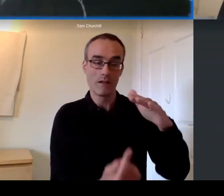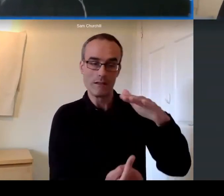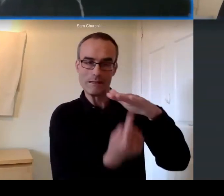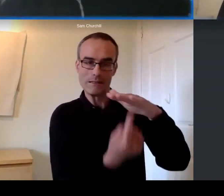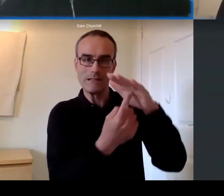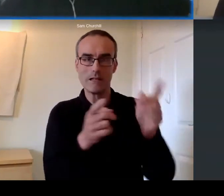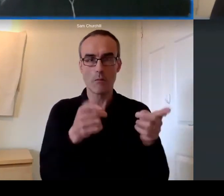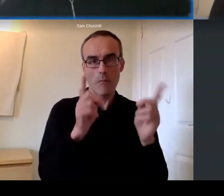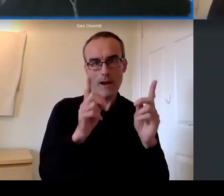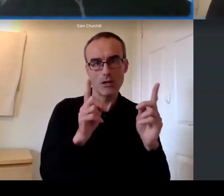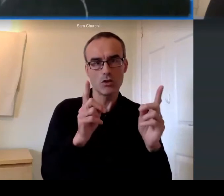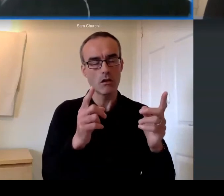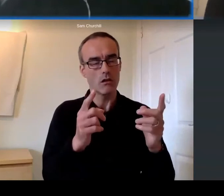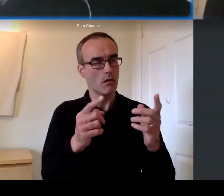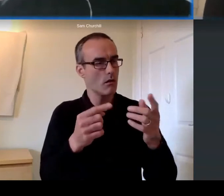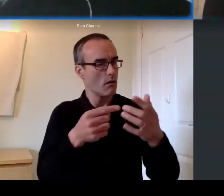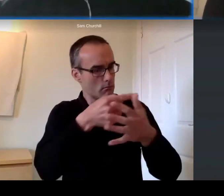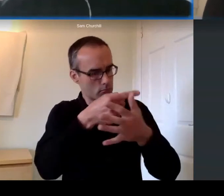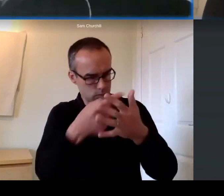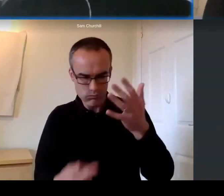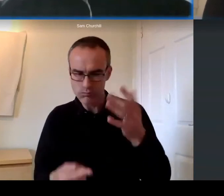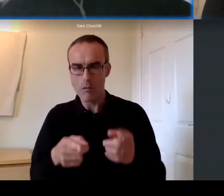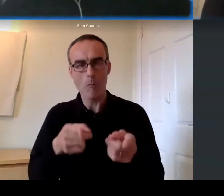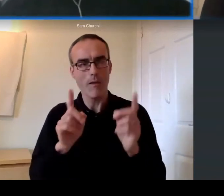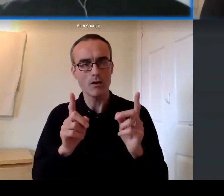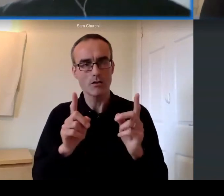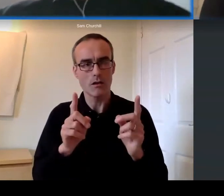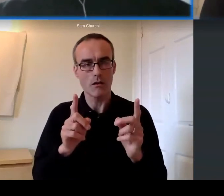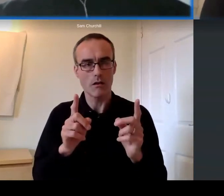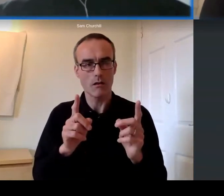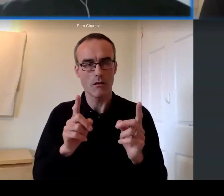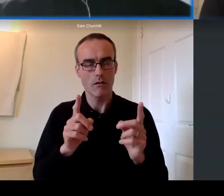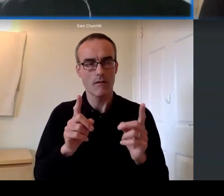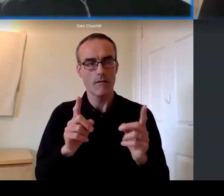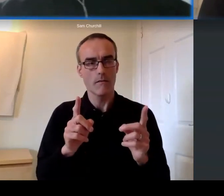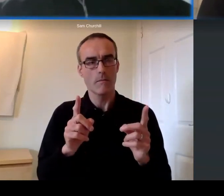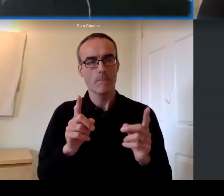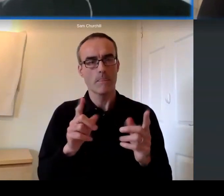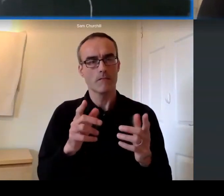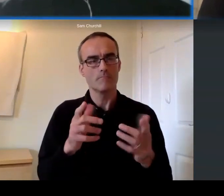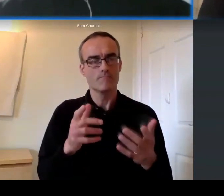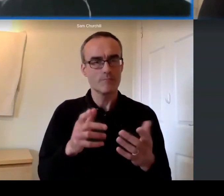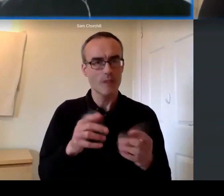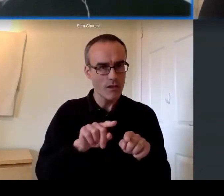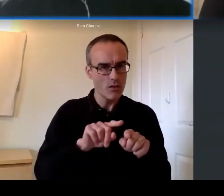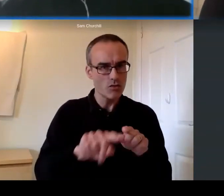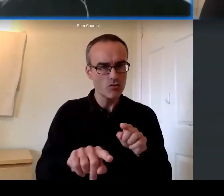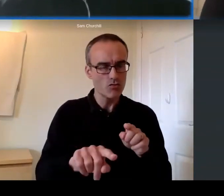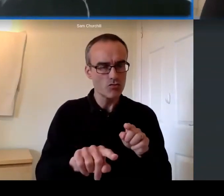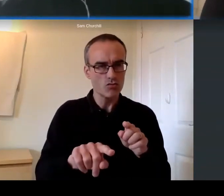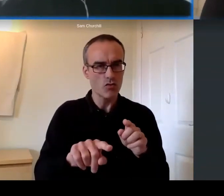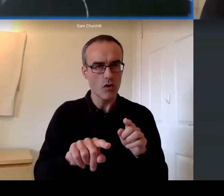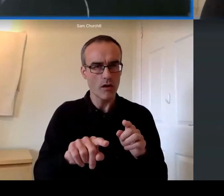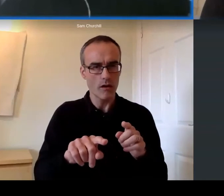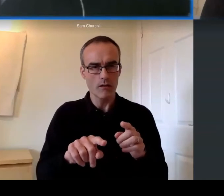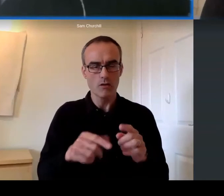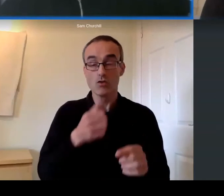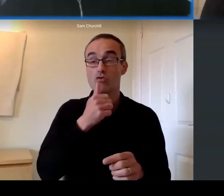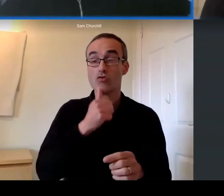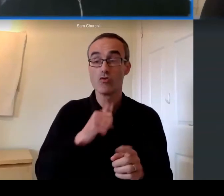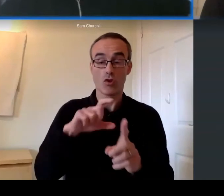of management, do come at interventions based on communities lived experience, then there's a